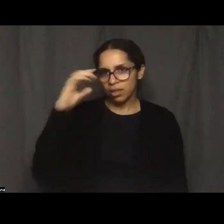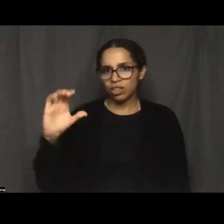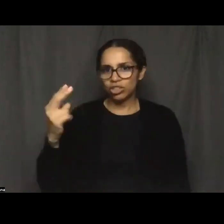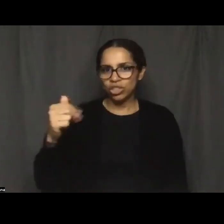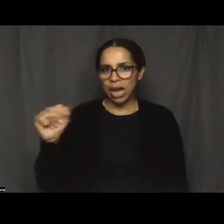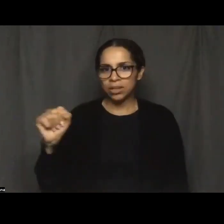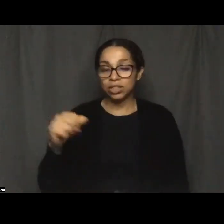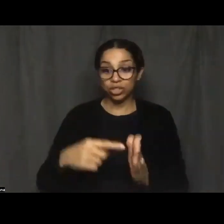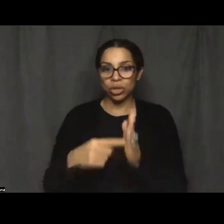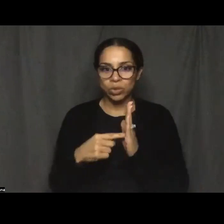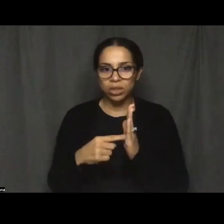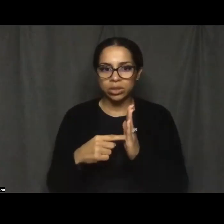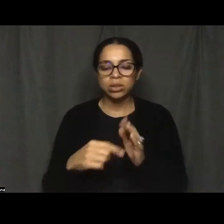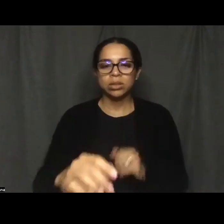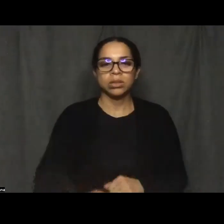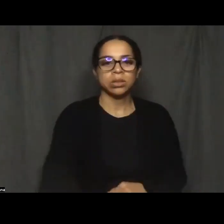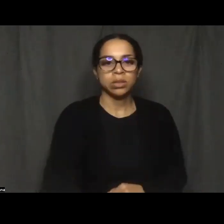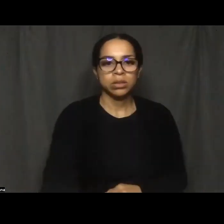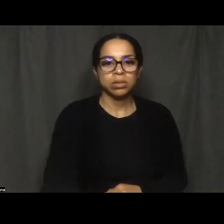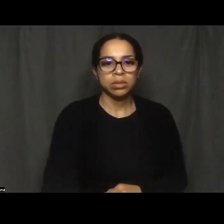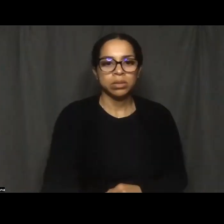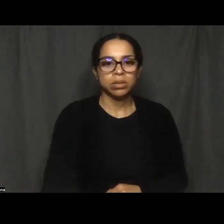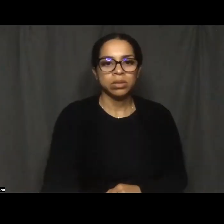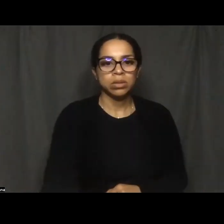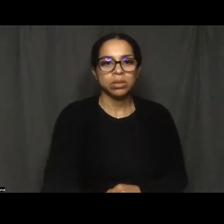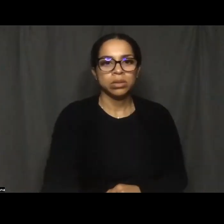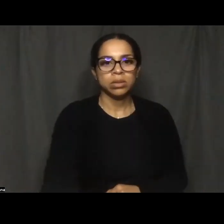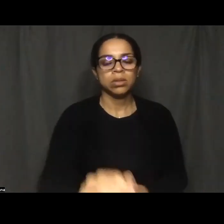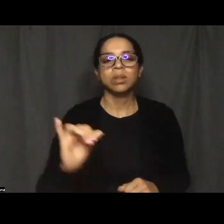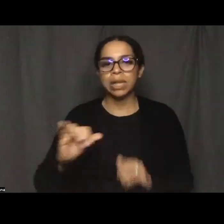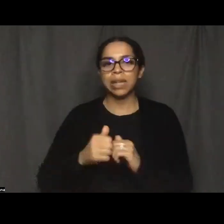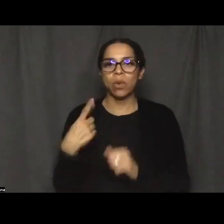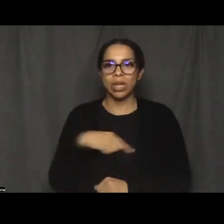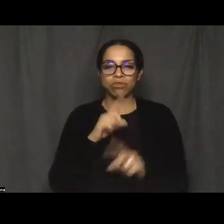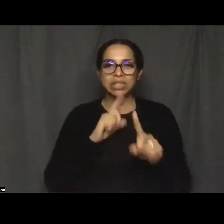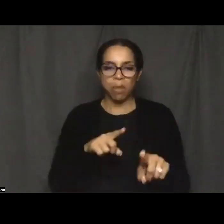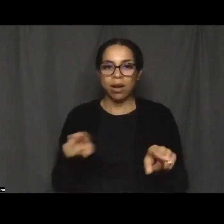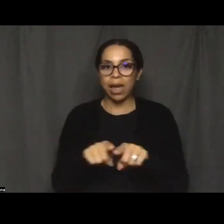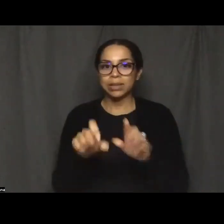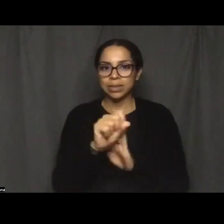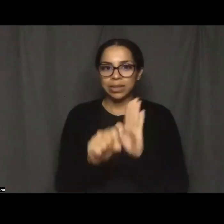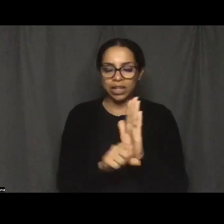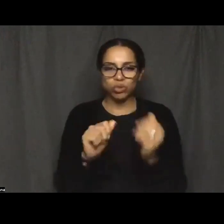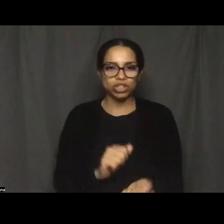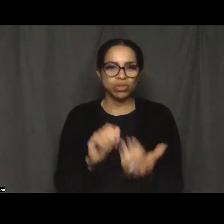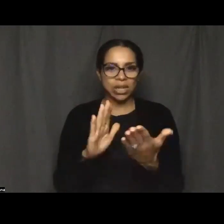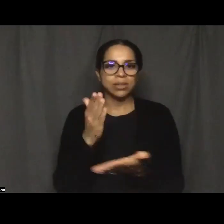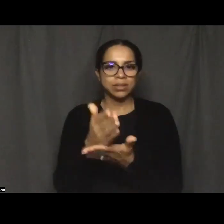us to. That's how we respond as a state to address some of